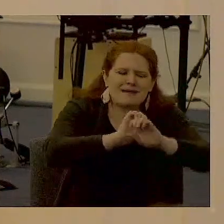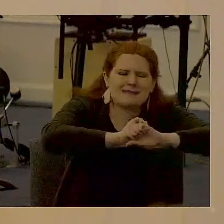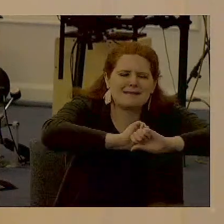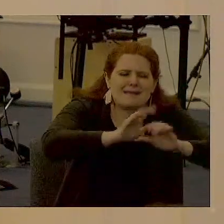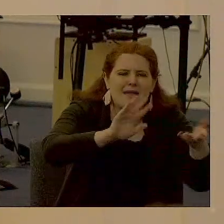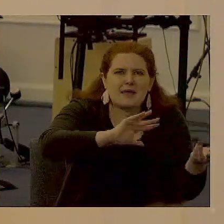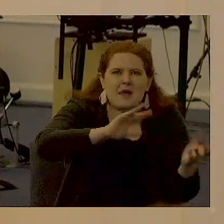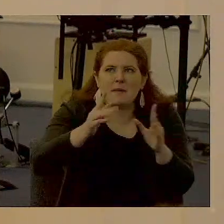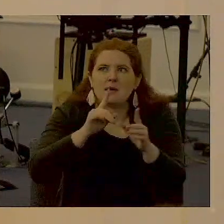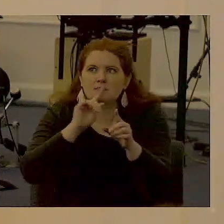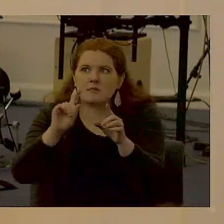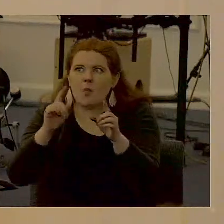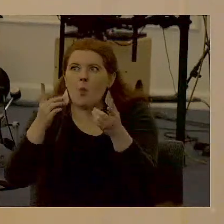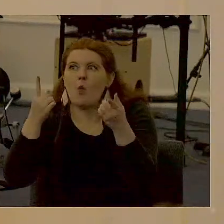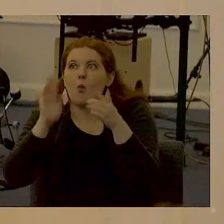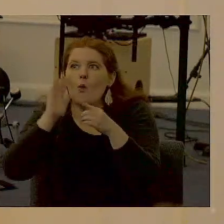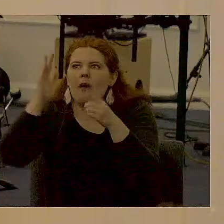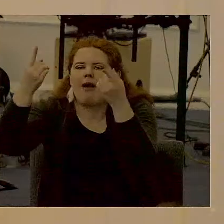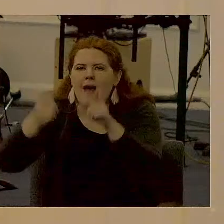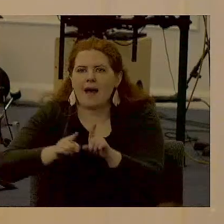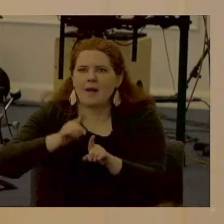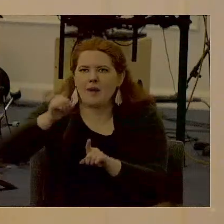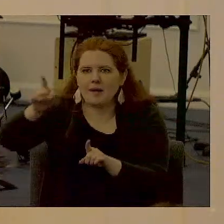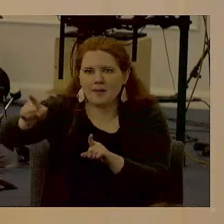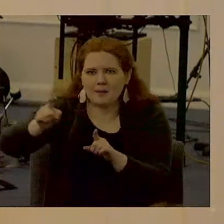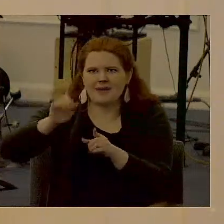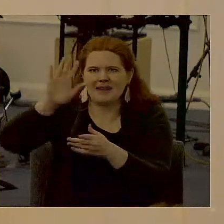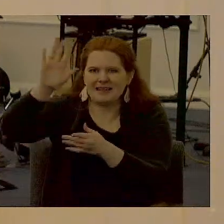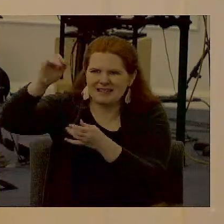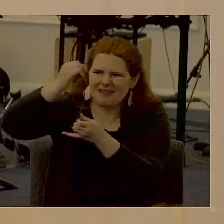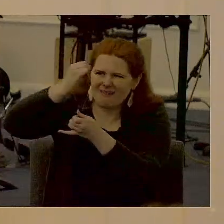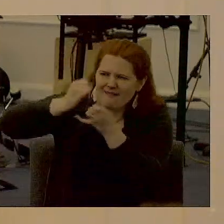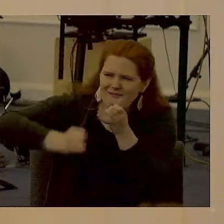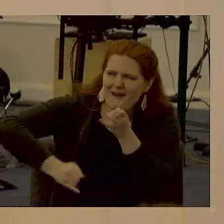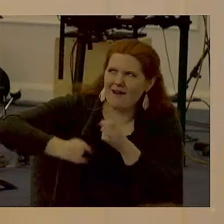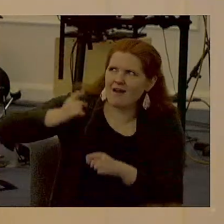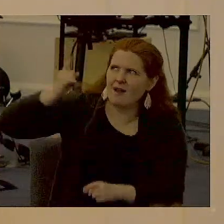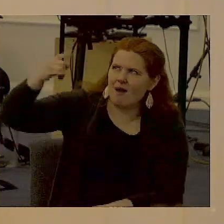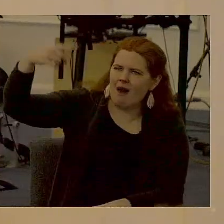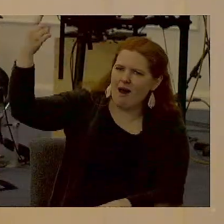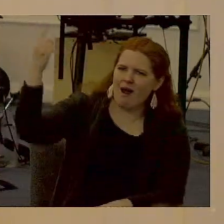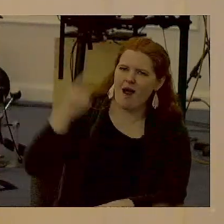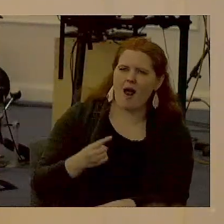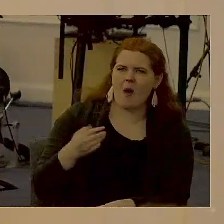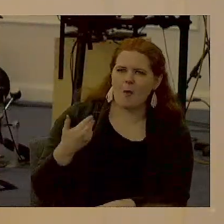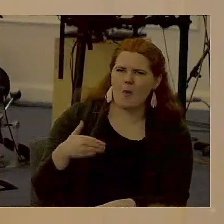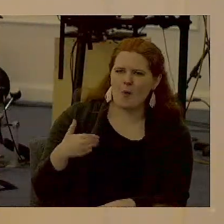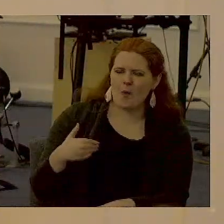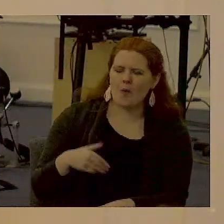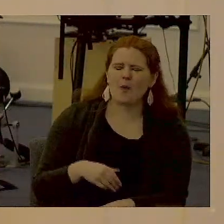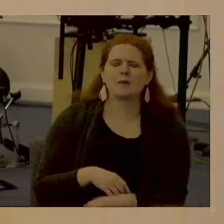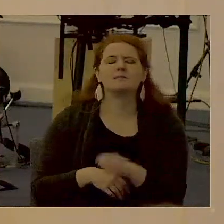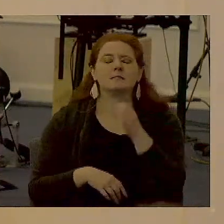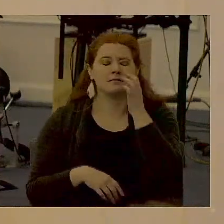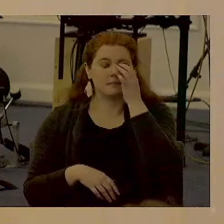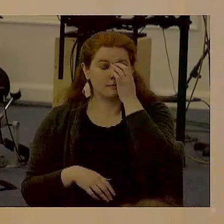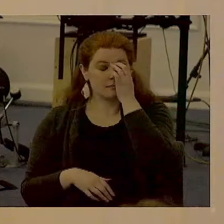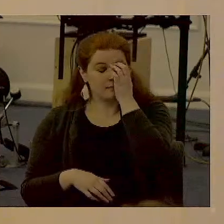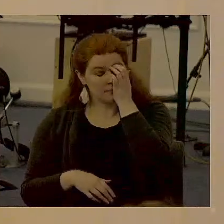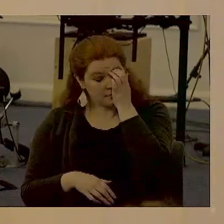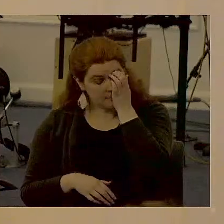compared to what happens when God's final show arrives. And it seems